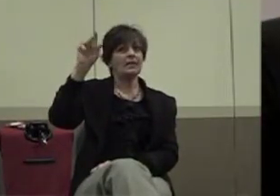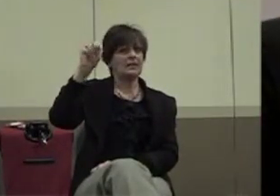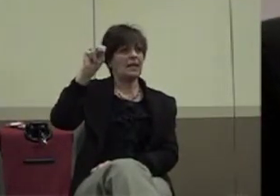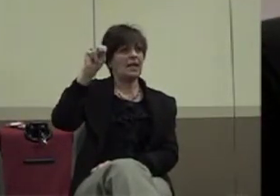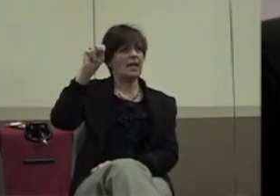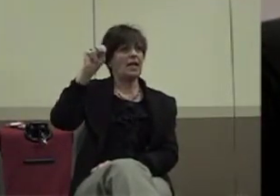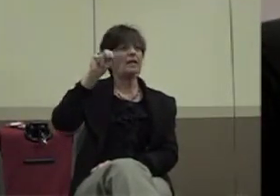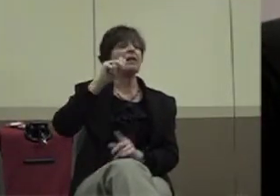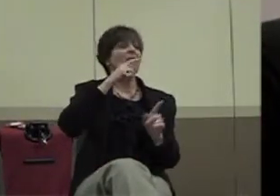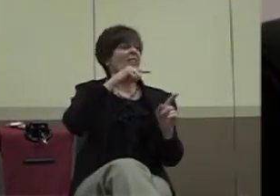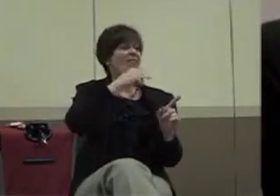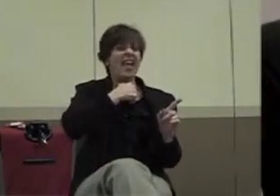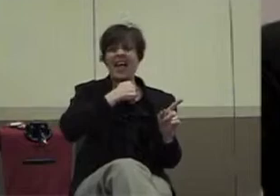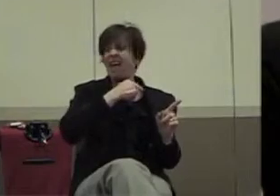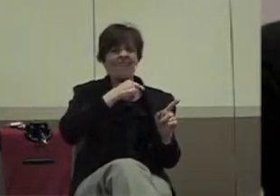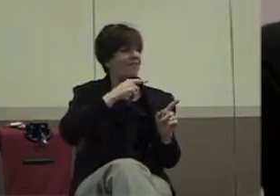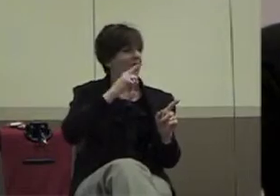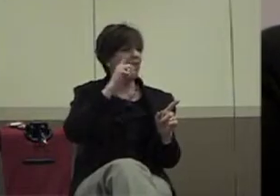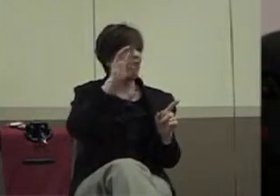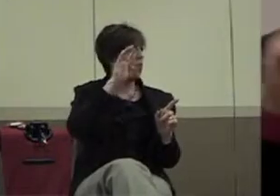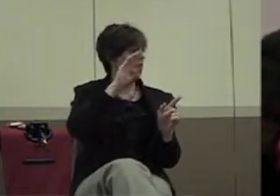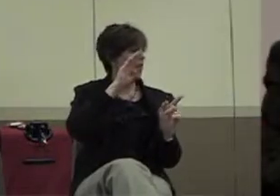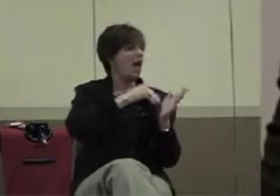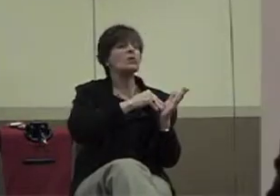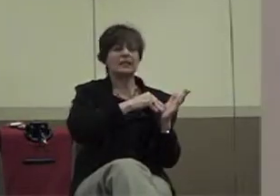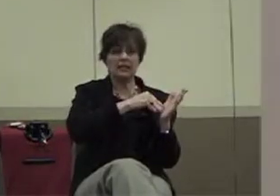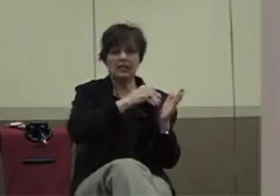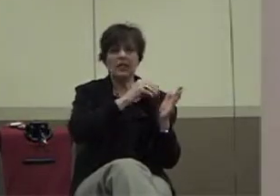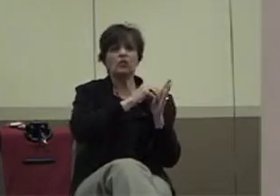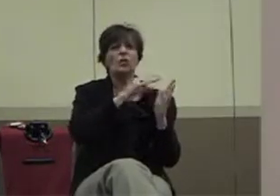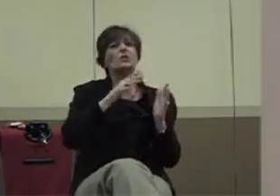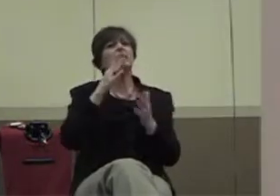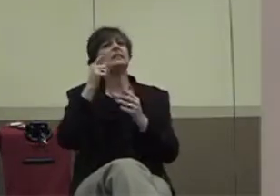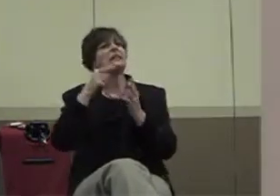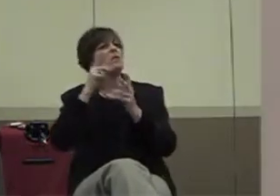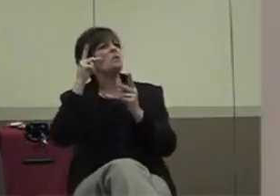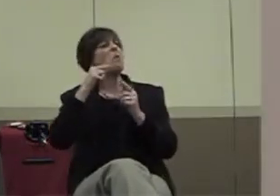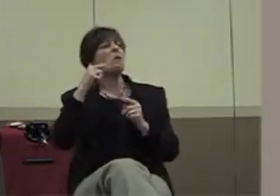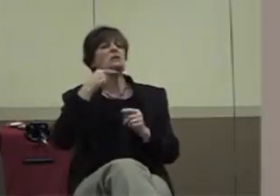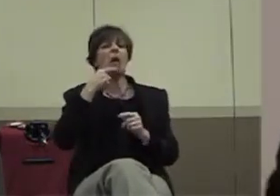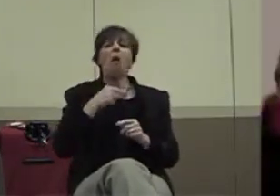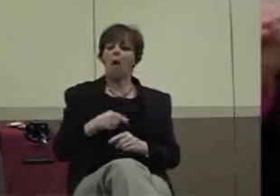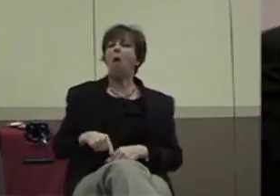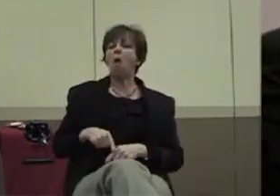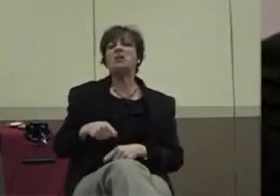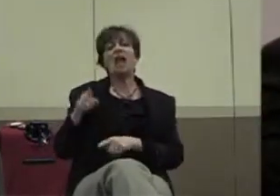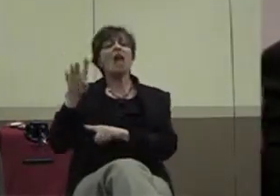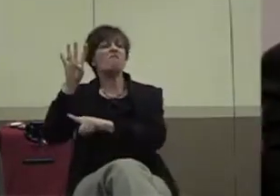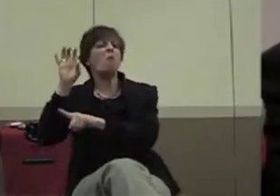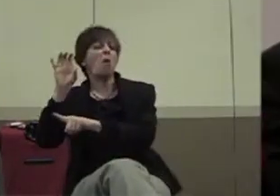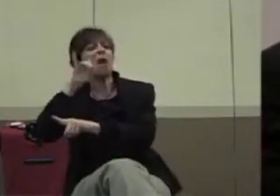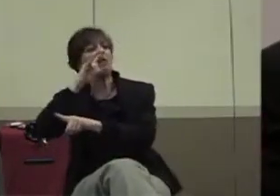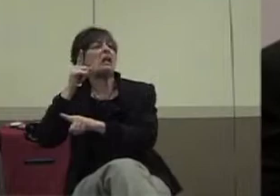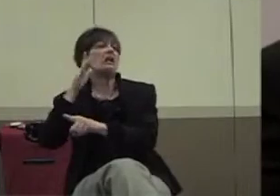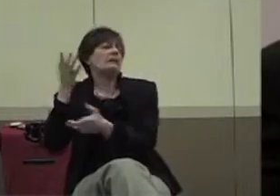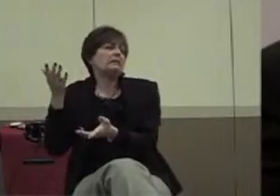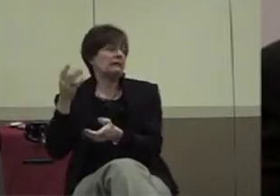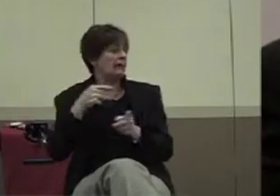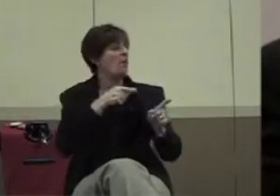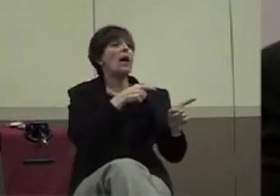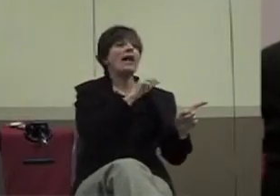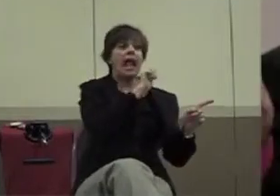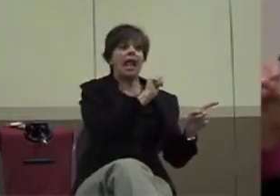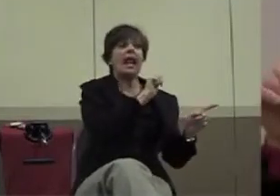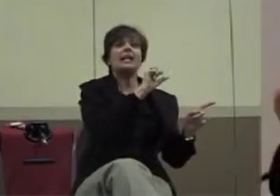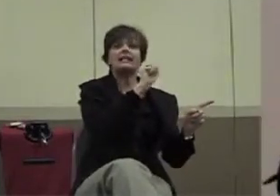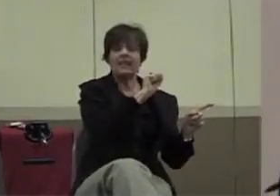4,000 students in it, because sometimes people say, well, yeah, that'll work for a school that only has 400 kids in it. Well, Adlai Stevenson did it with